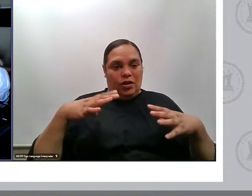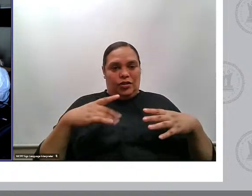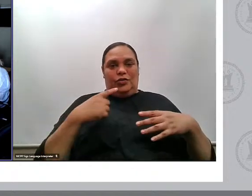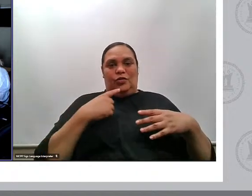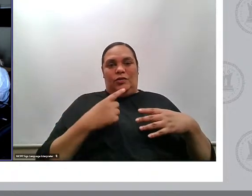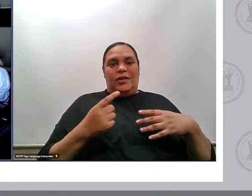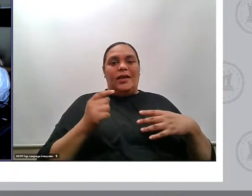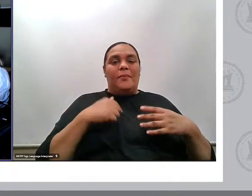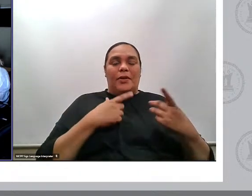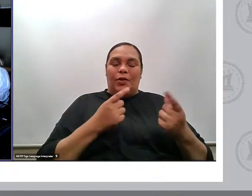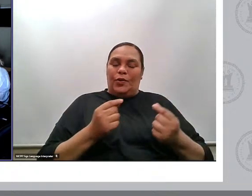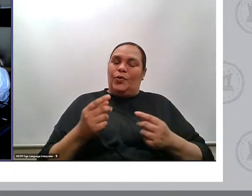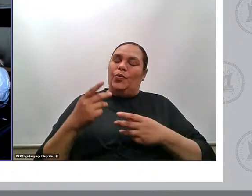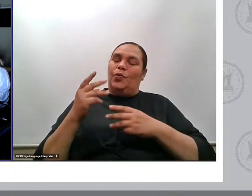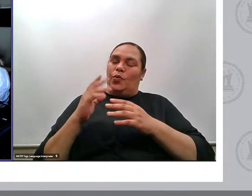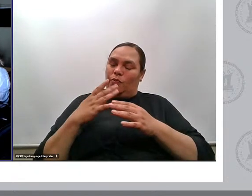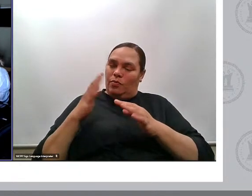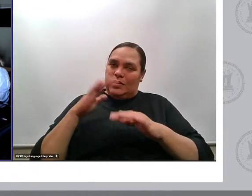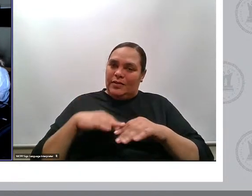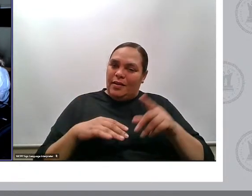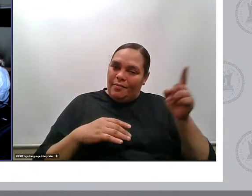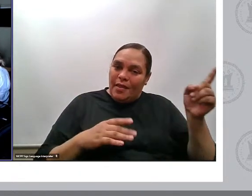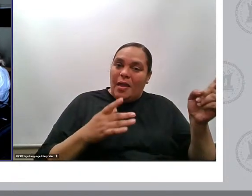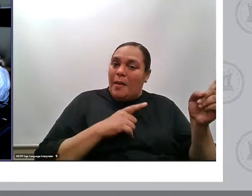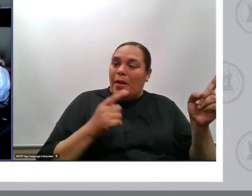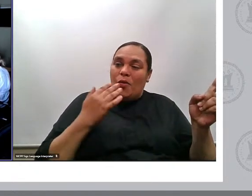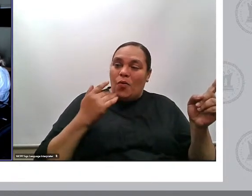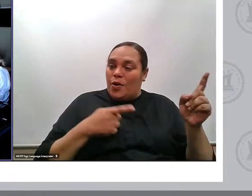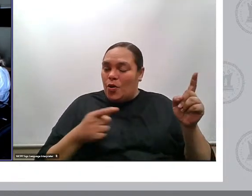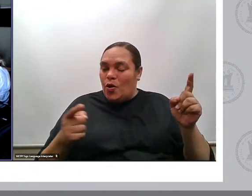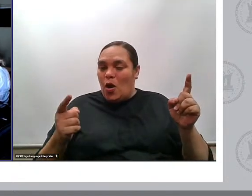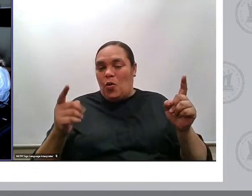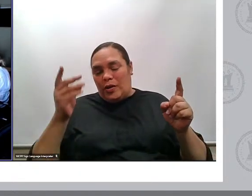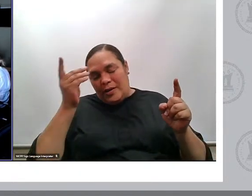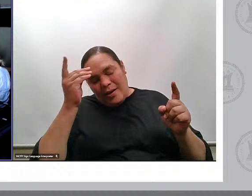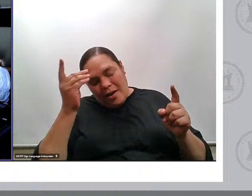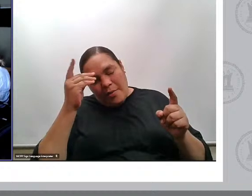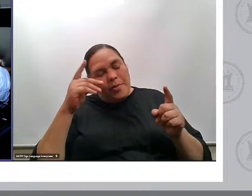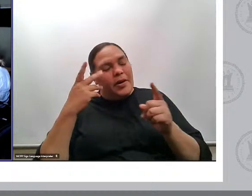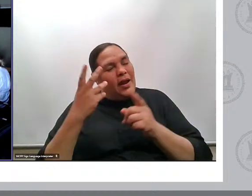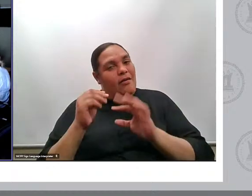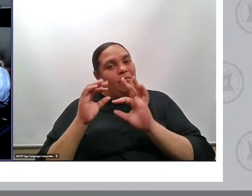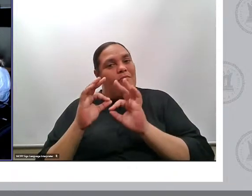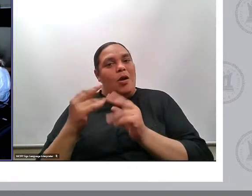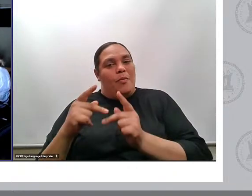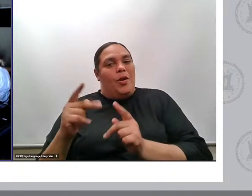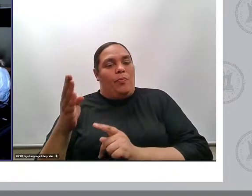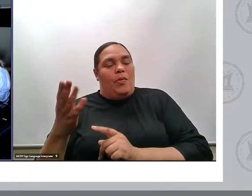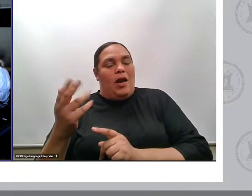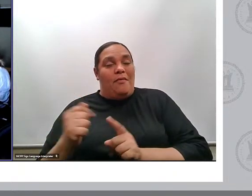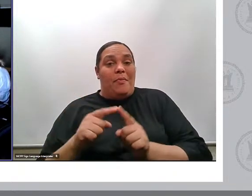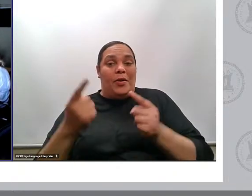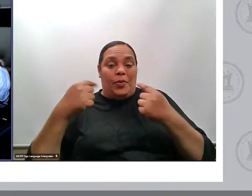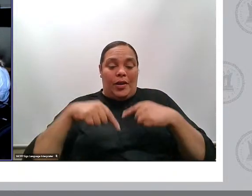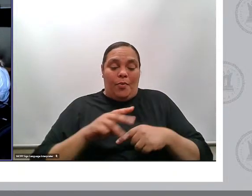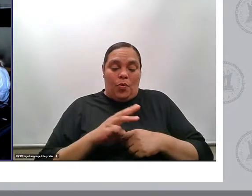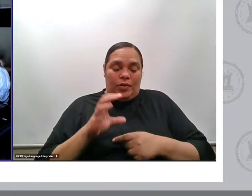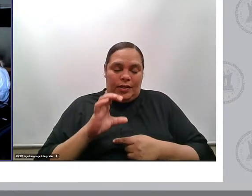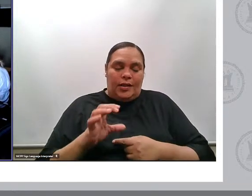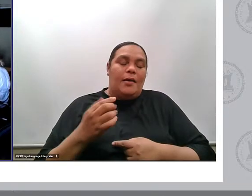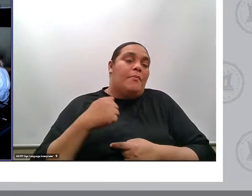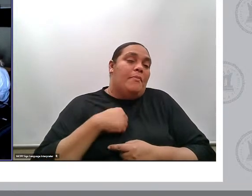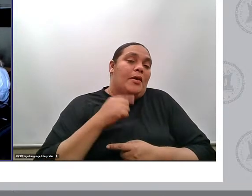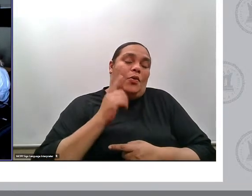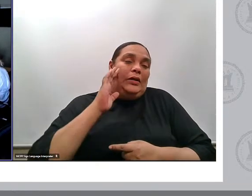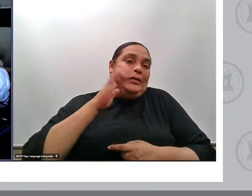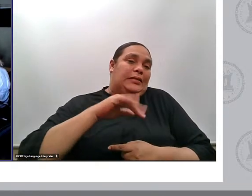do ordinarily reside. And he said, well, when I go to KZN, I do have a property in KZN, but when I come to the Western Cape, I stay